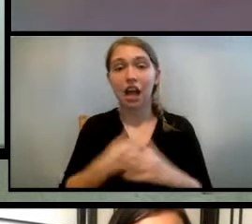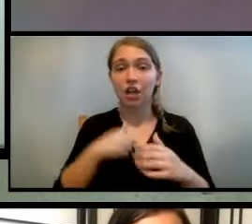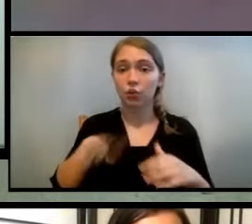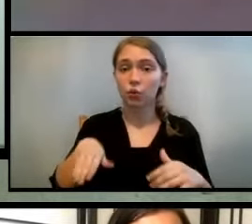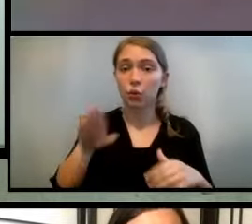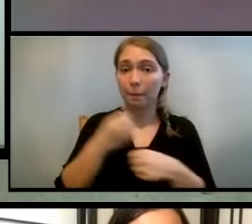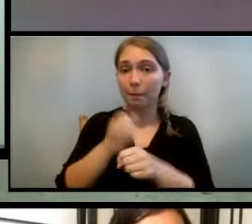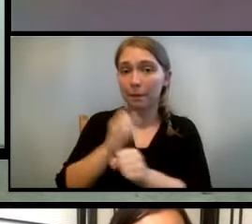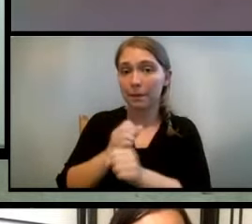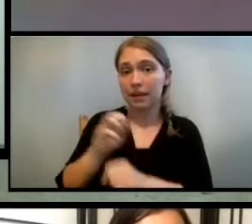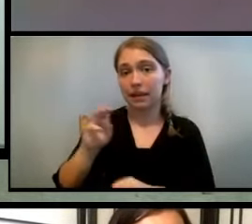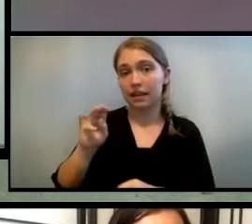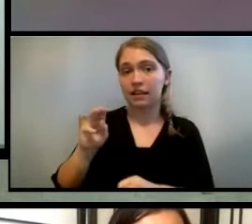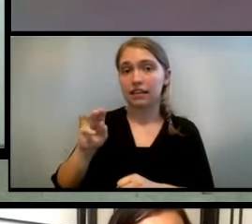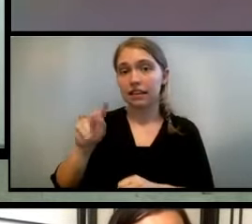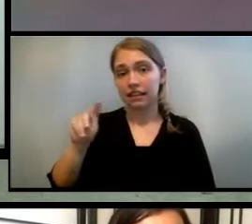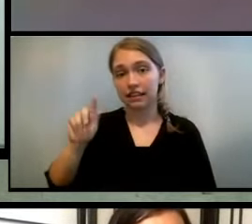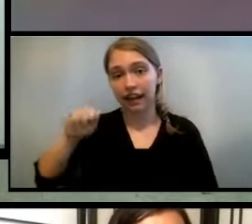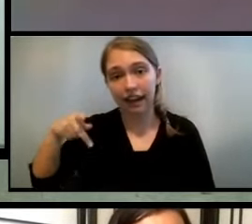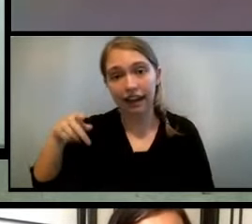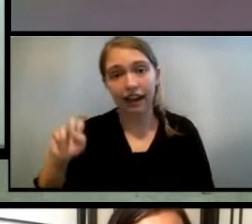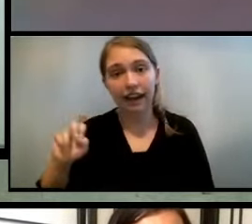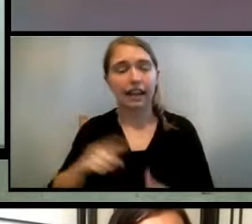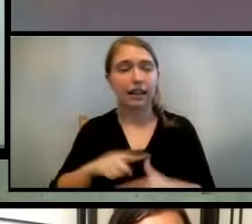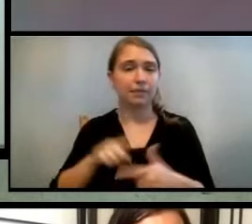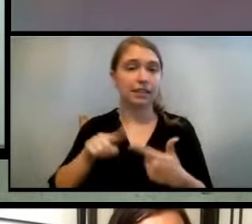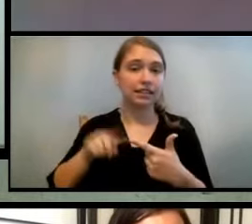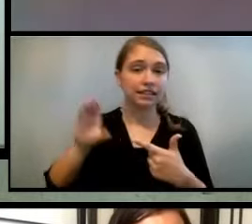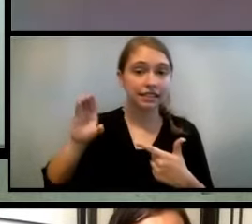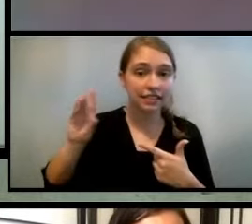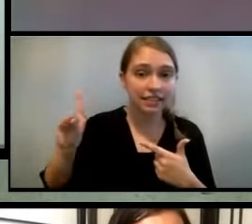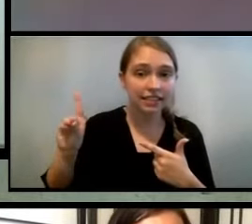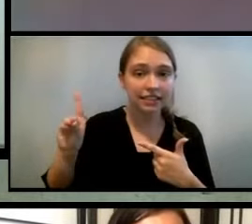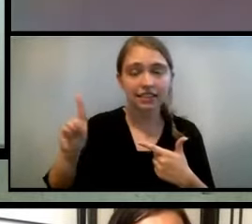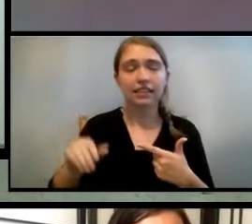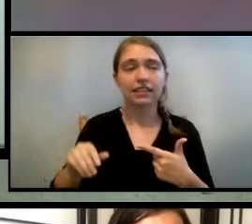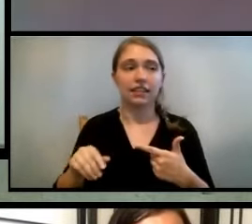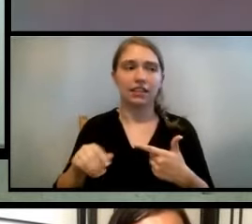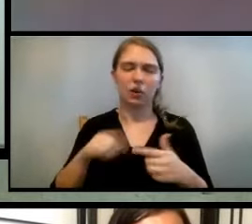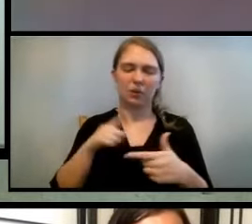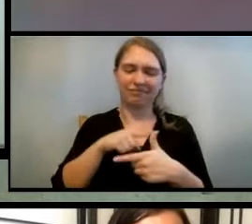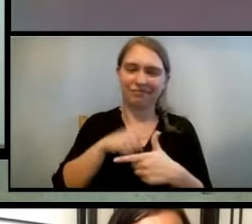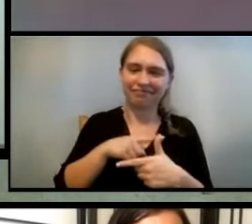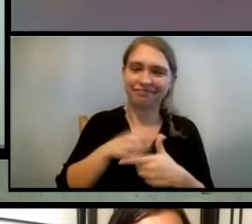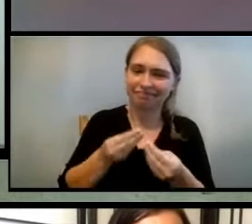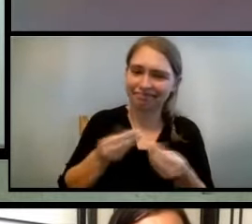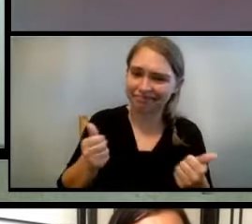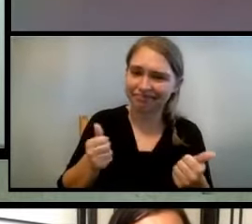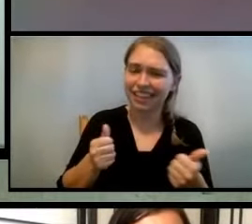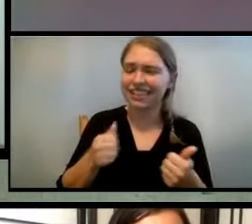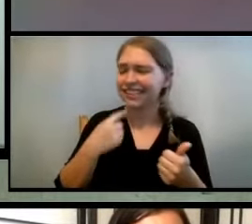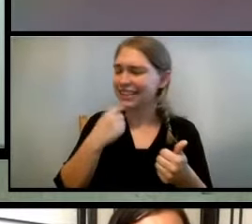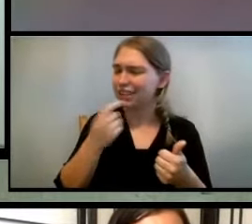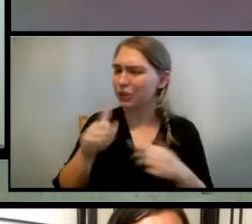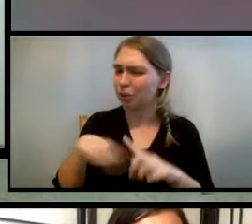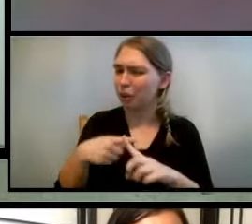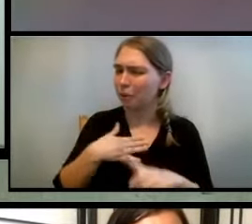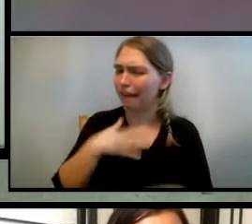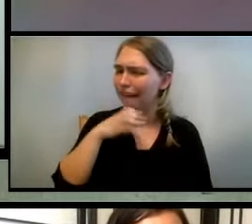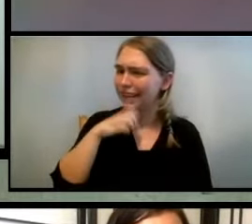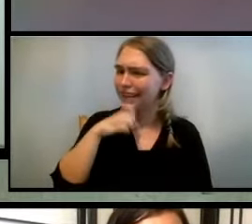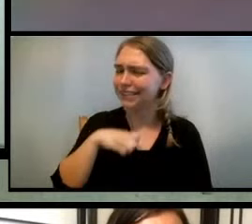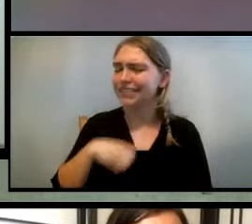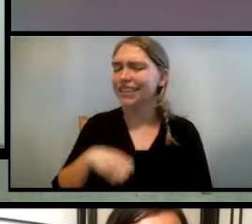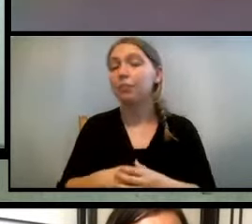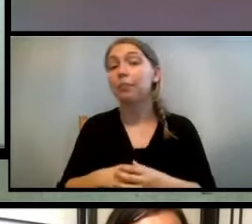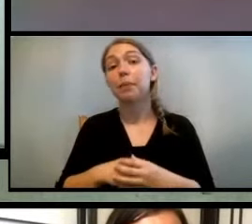tapes and mixed CDs after tapes stopped being a thing. So that tells you something about my age.